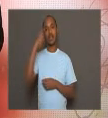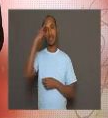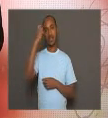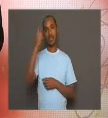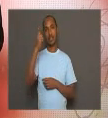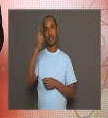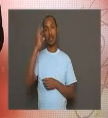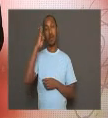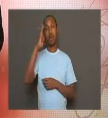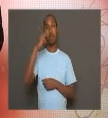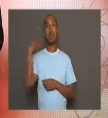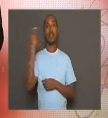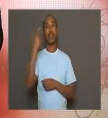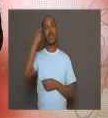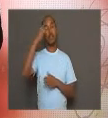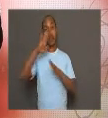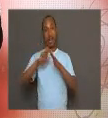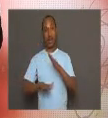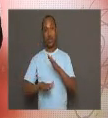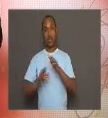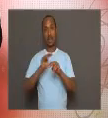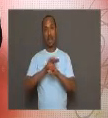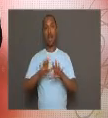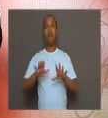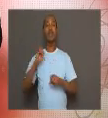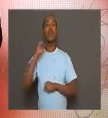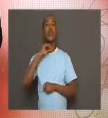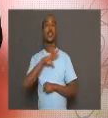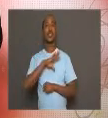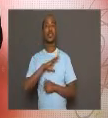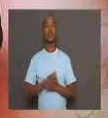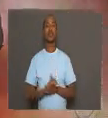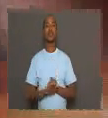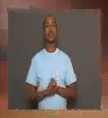suggestions would be beneficial for reducing land pollution.